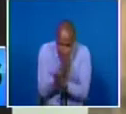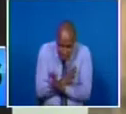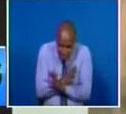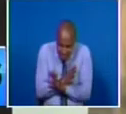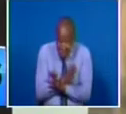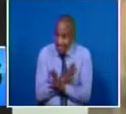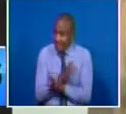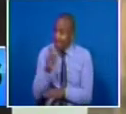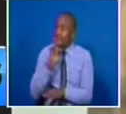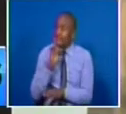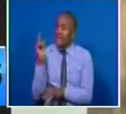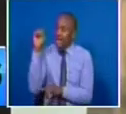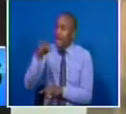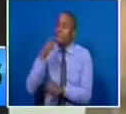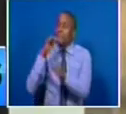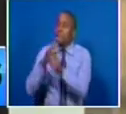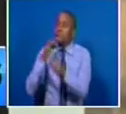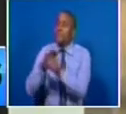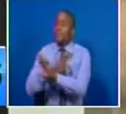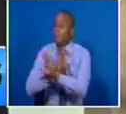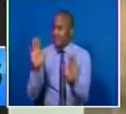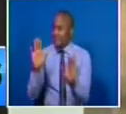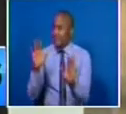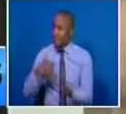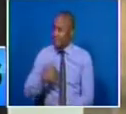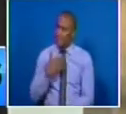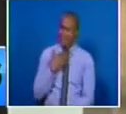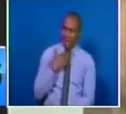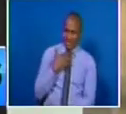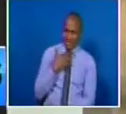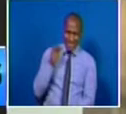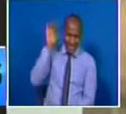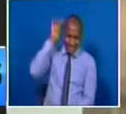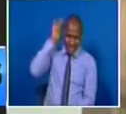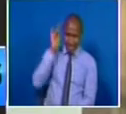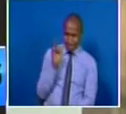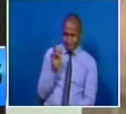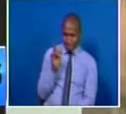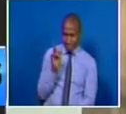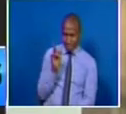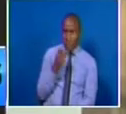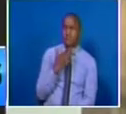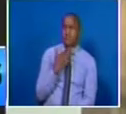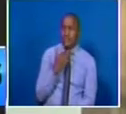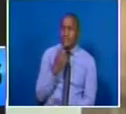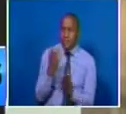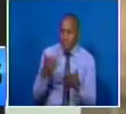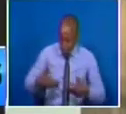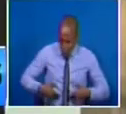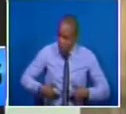like my colleague was saying, they're just coming with promises, etc. I'm really interested in hearing what they have to say about